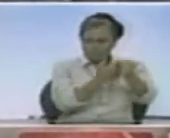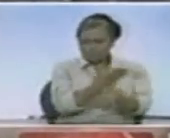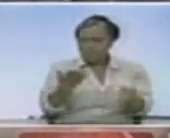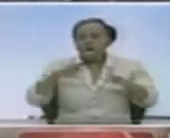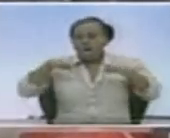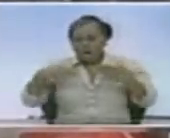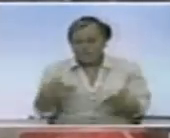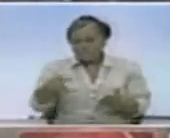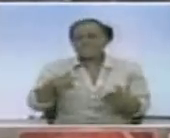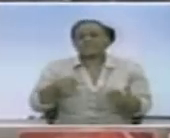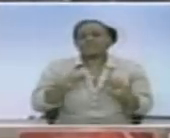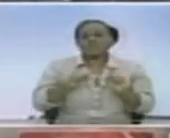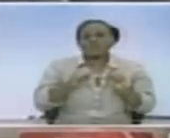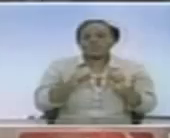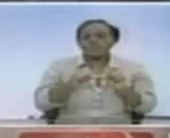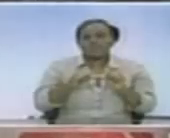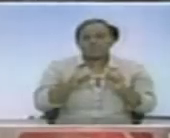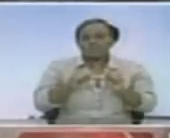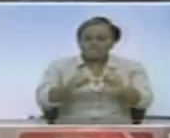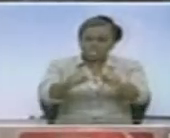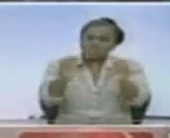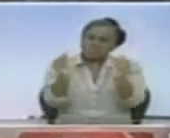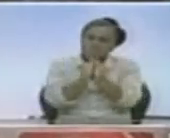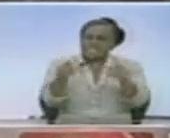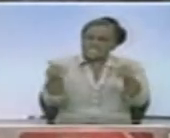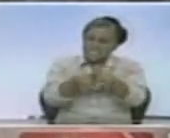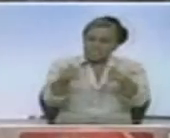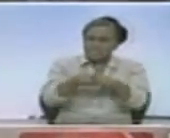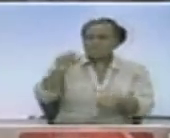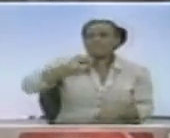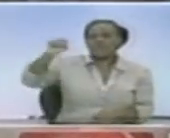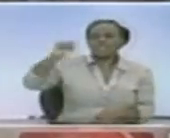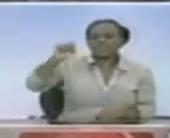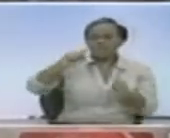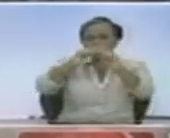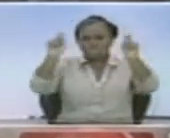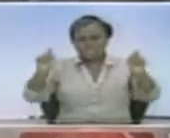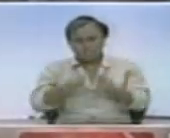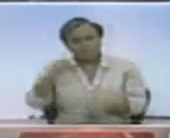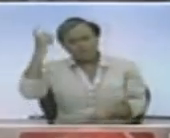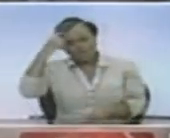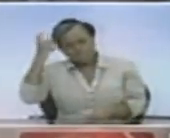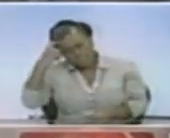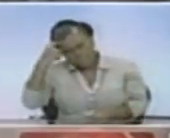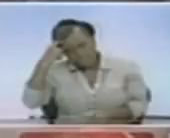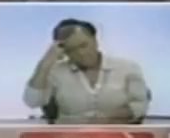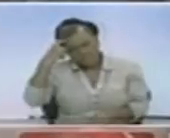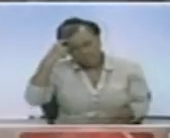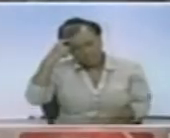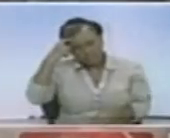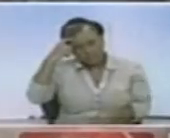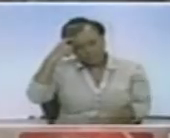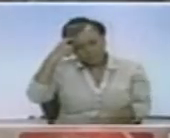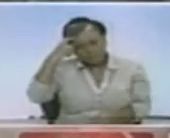whether he's going to go by the political or tribal consideration and have these people.